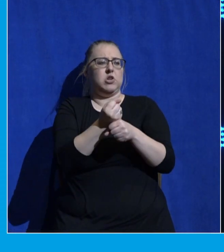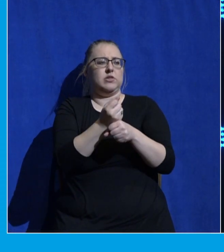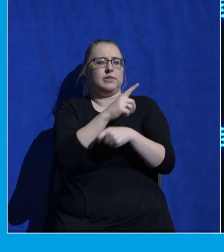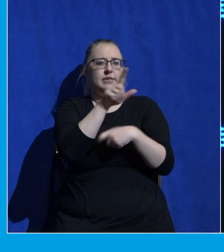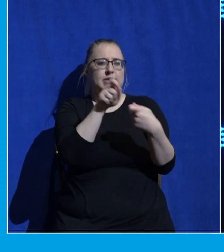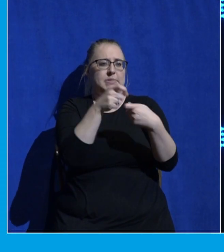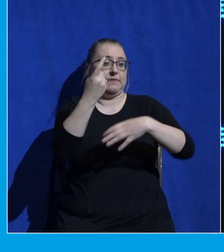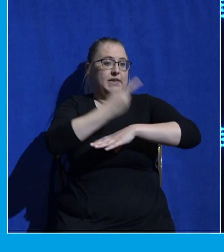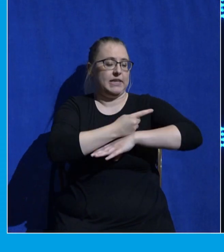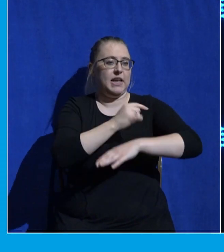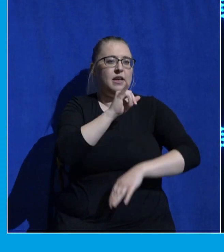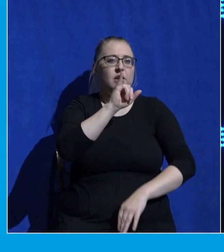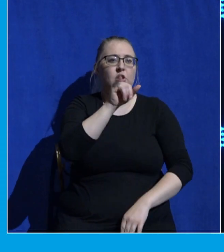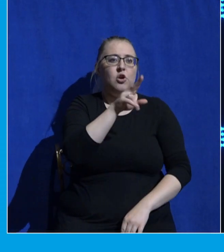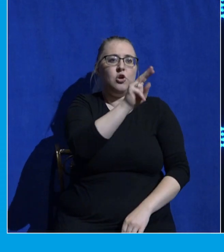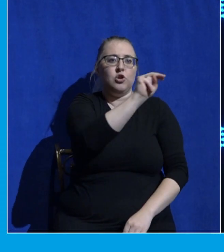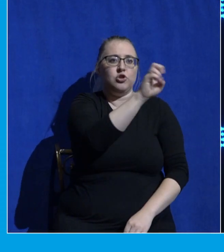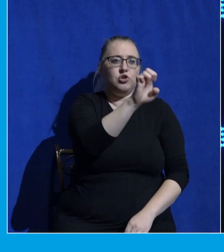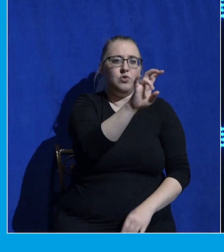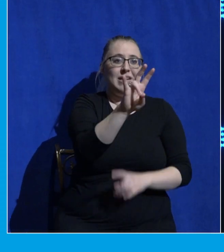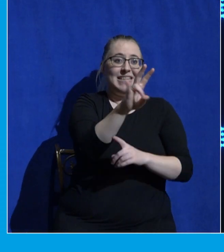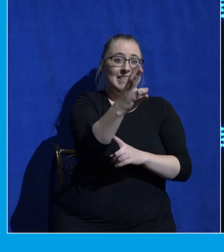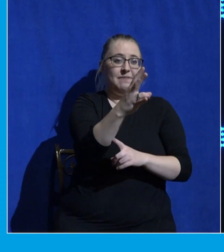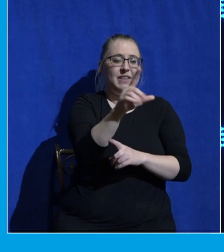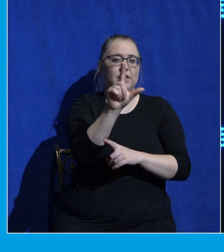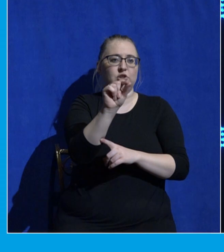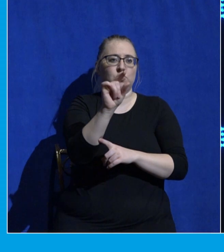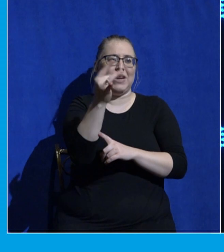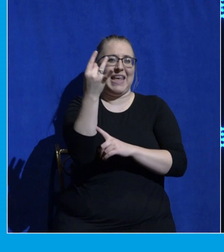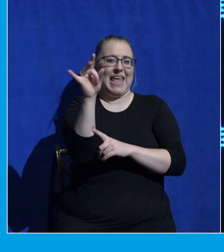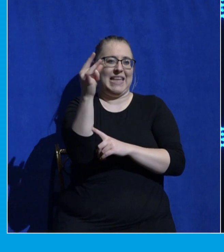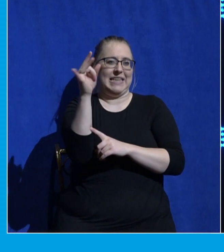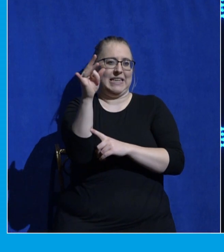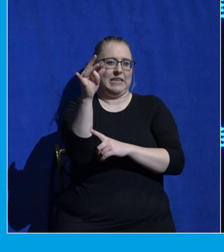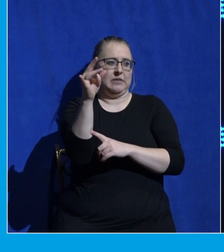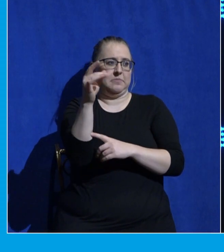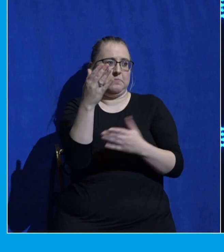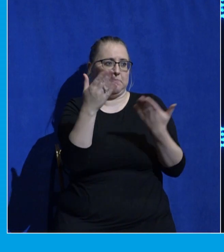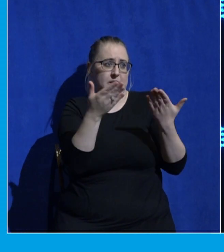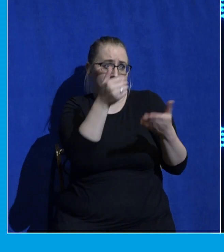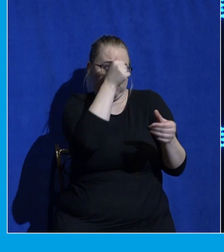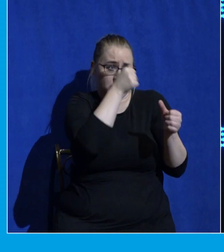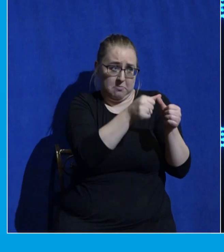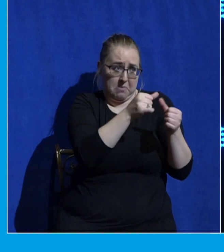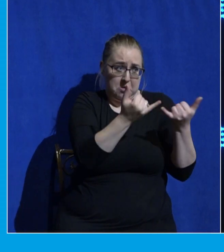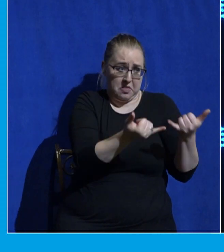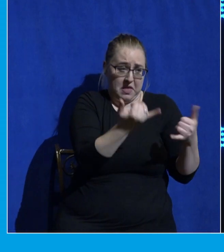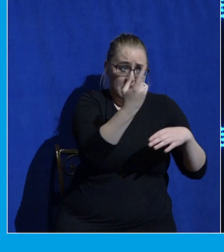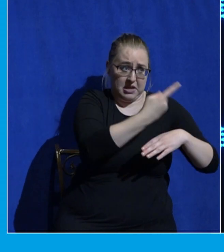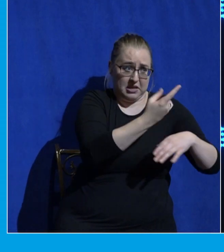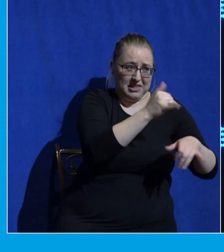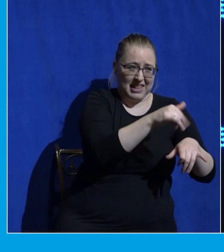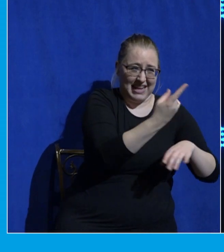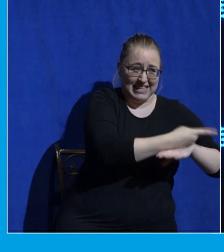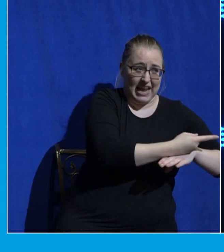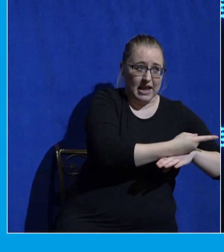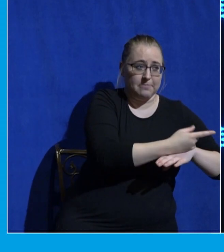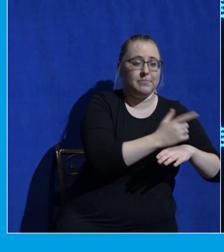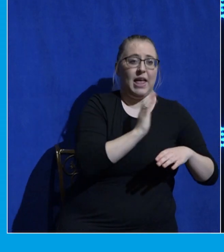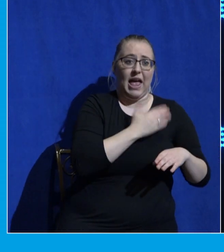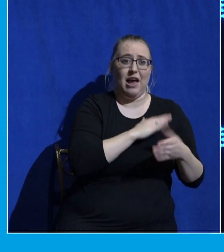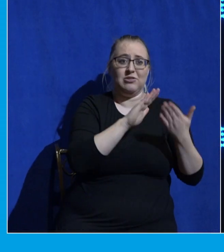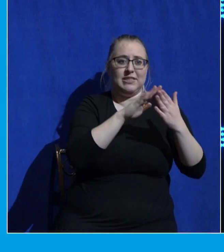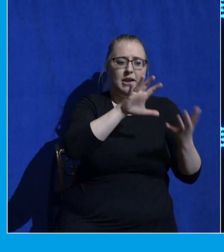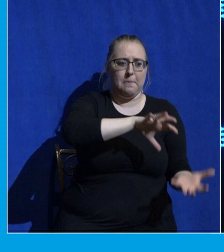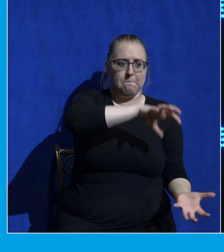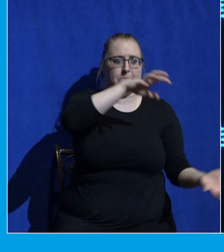June 7th, 2018. I don't know if you guys remember what happened that day, But on that day, our city was flipped upside